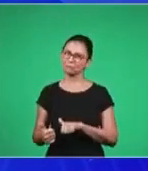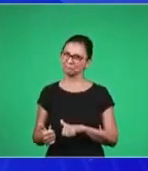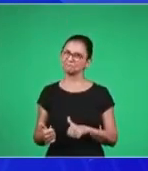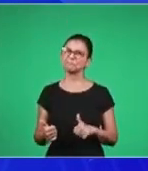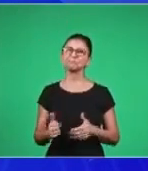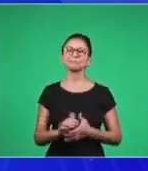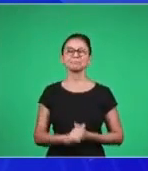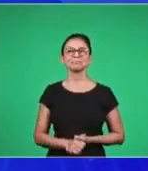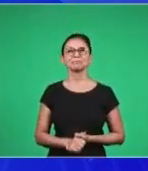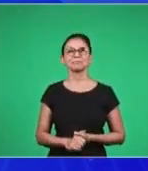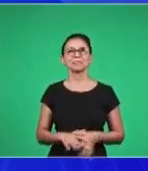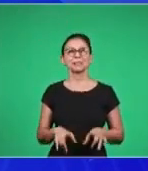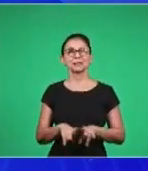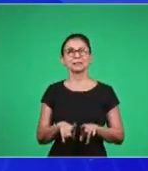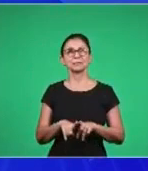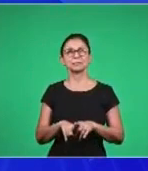there.